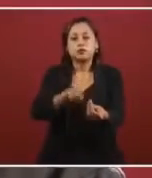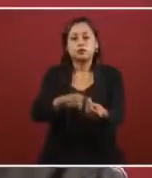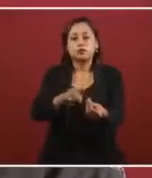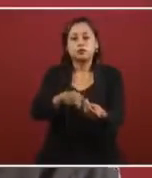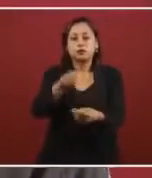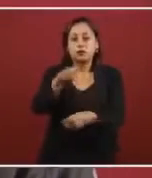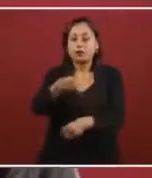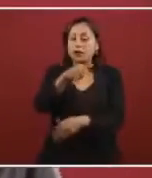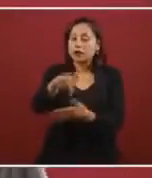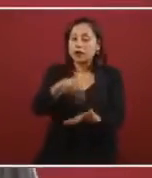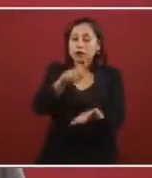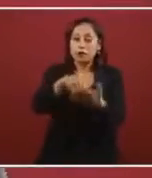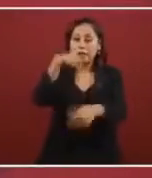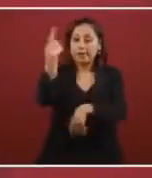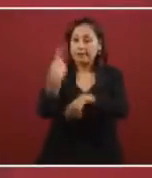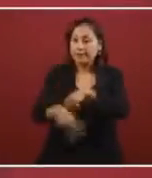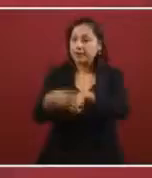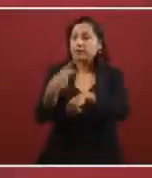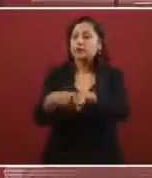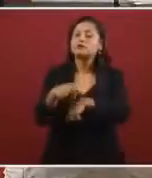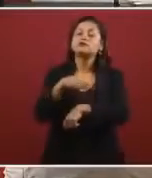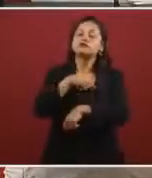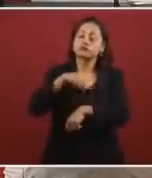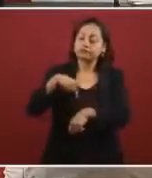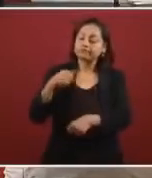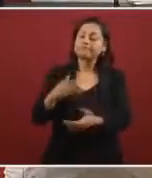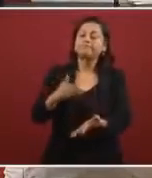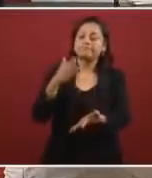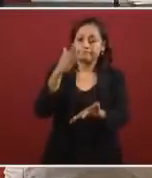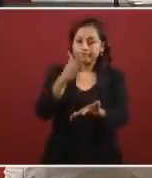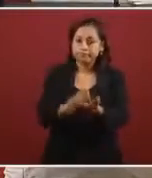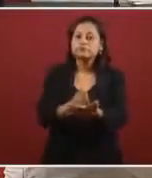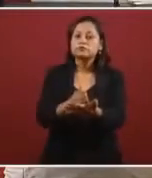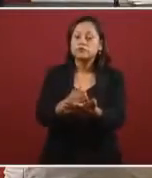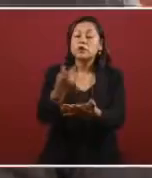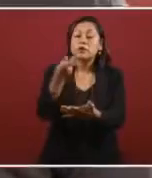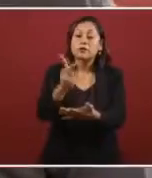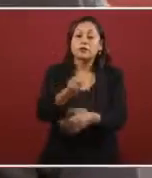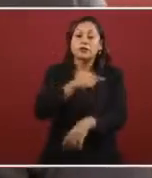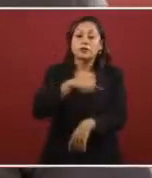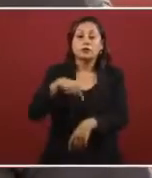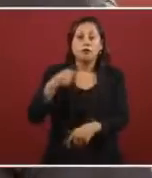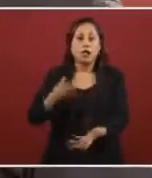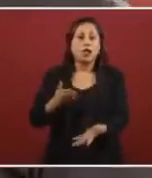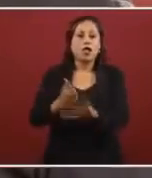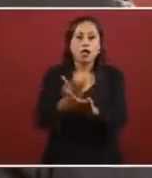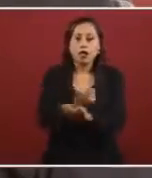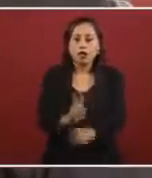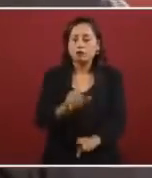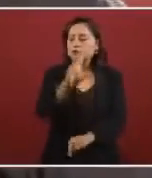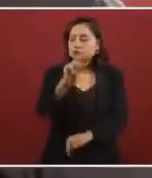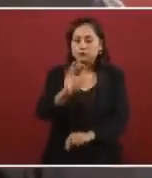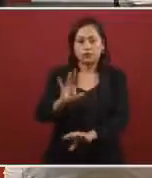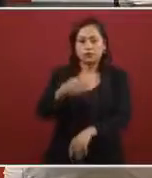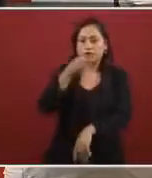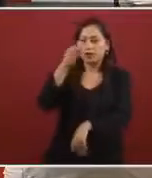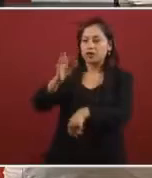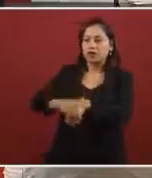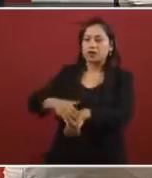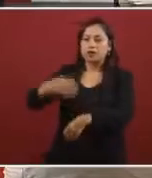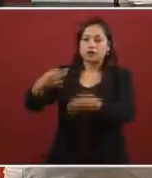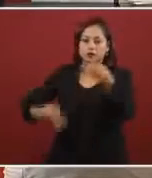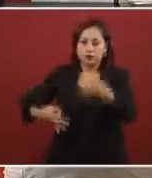we do have a operative team in a place of very high risk, and so there will